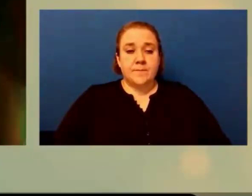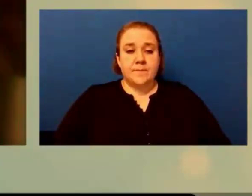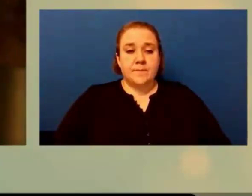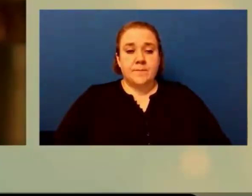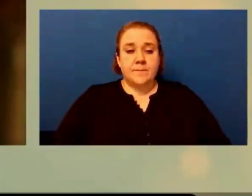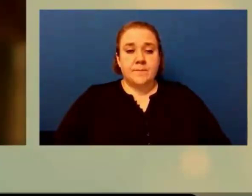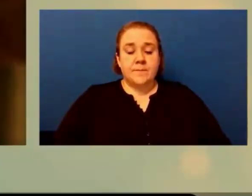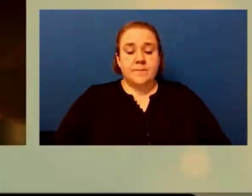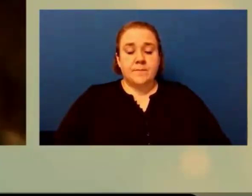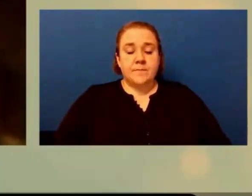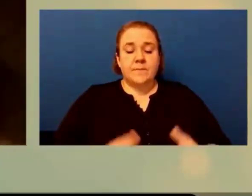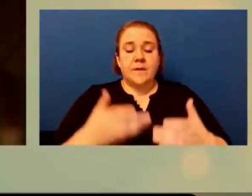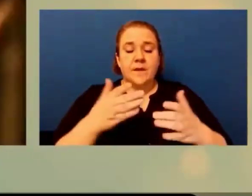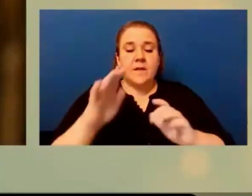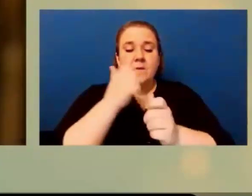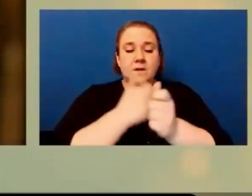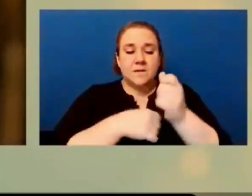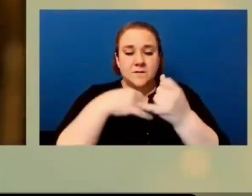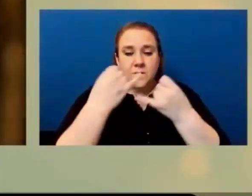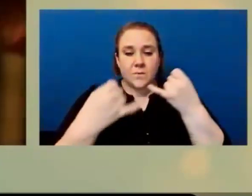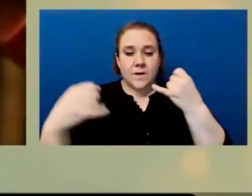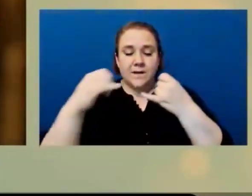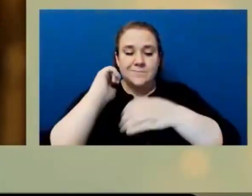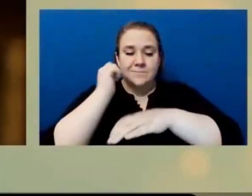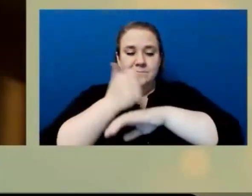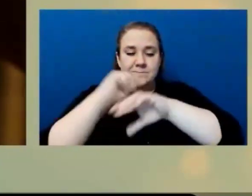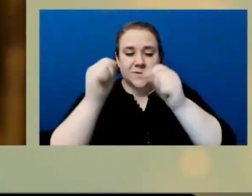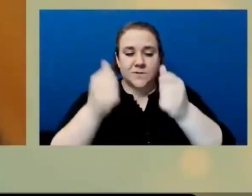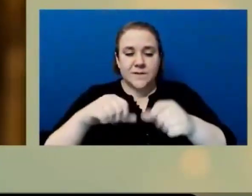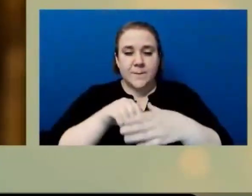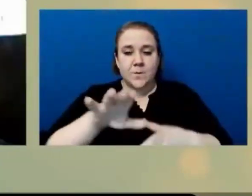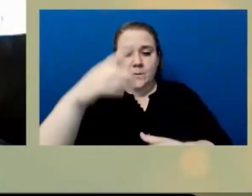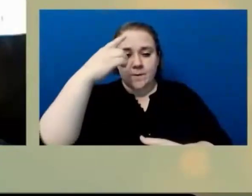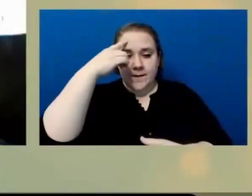And let each thread take shape in your mind